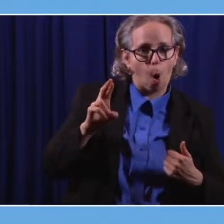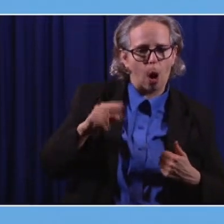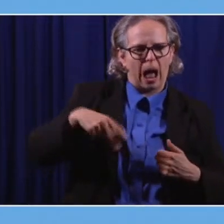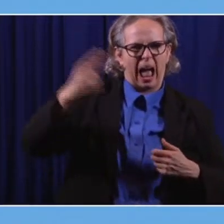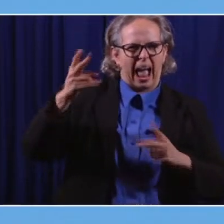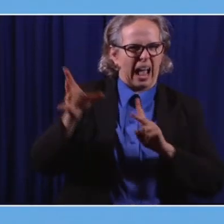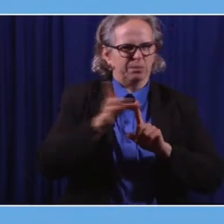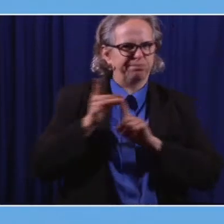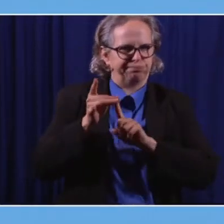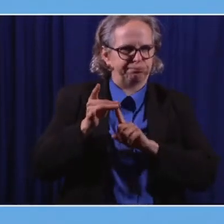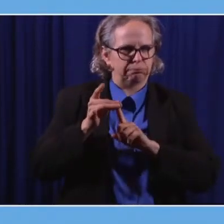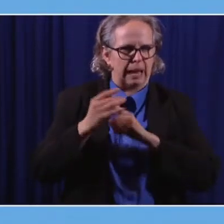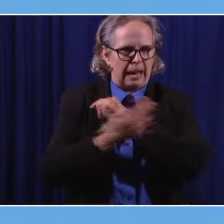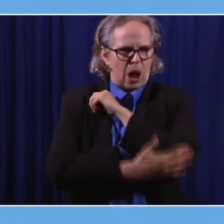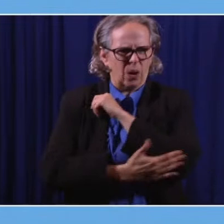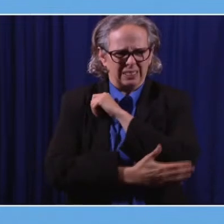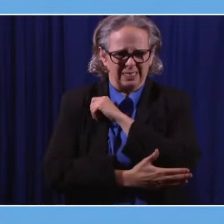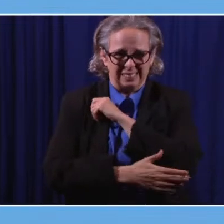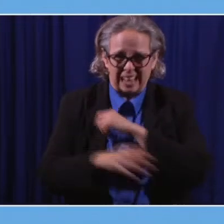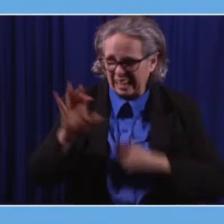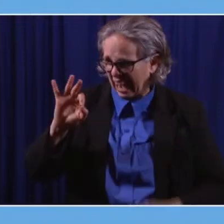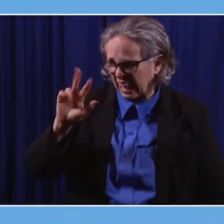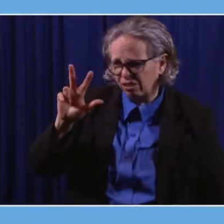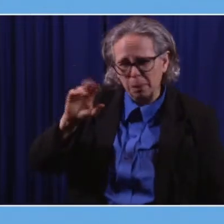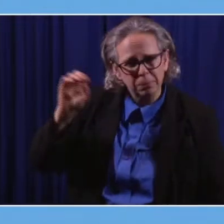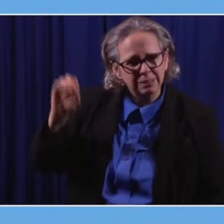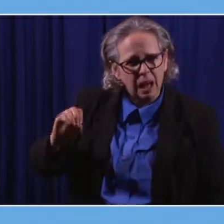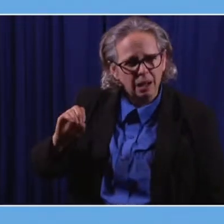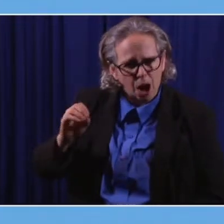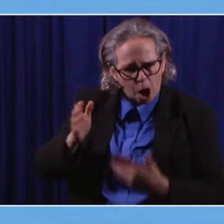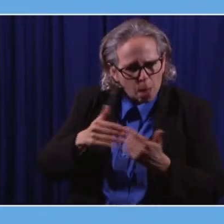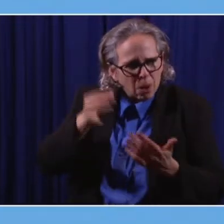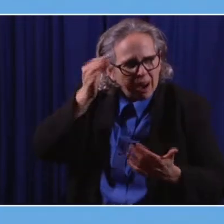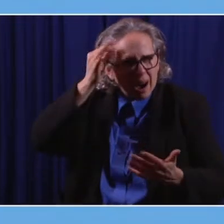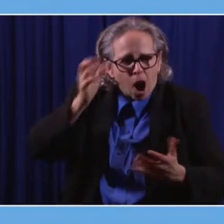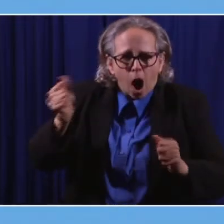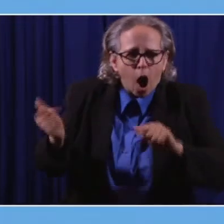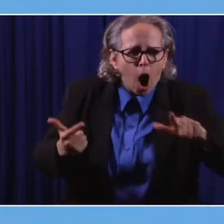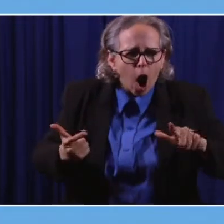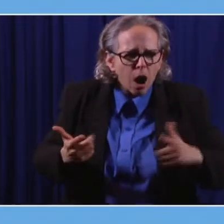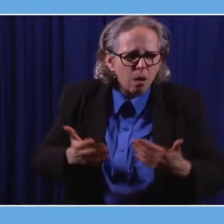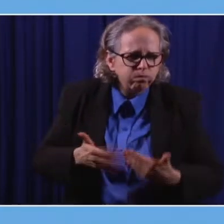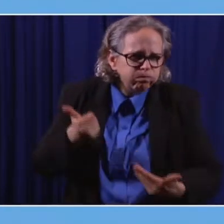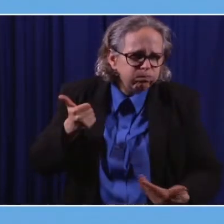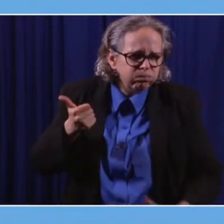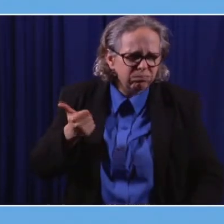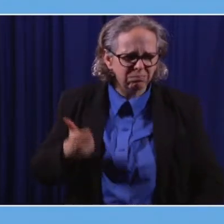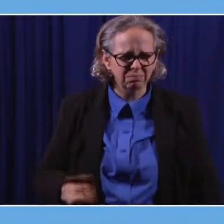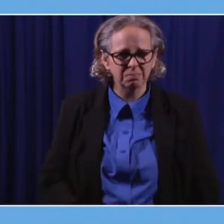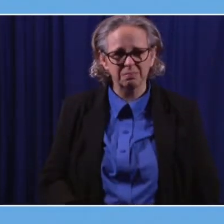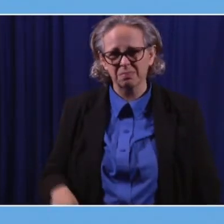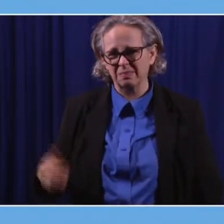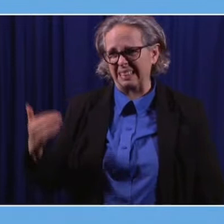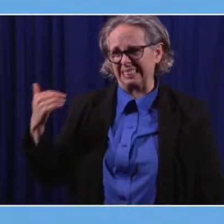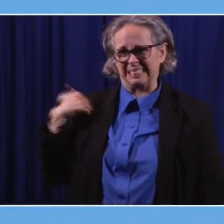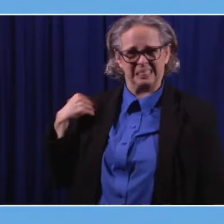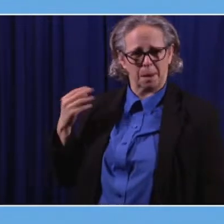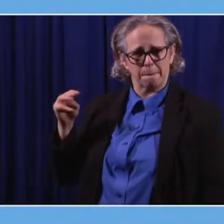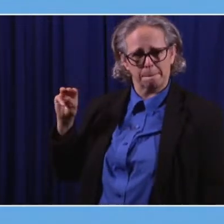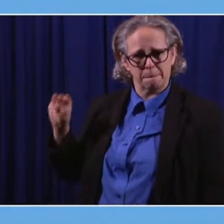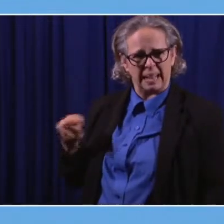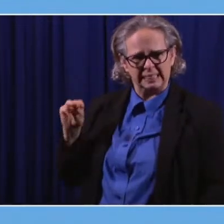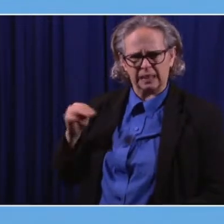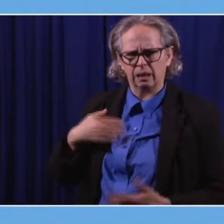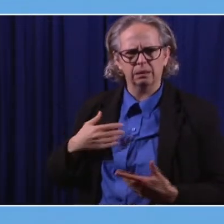that every week that I have a call with local health commissioners, and we did this past Monday. And every day members of my